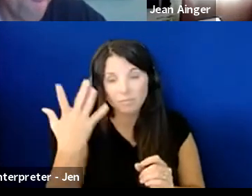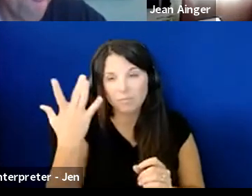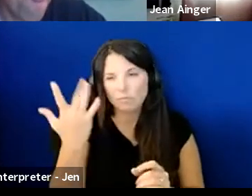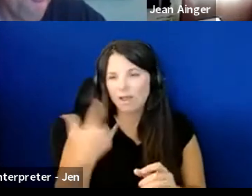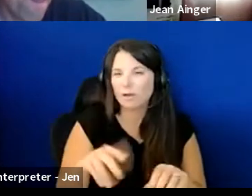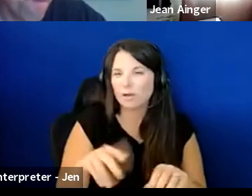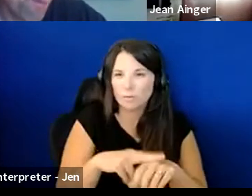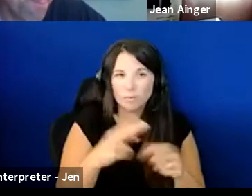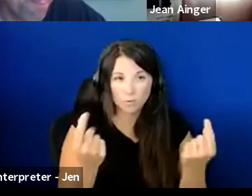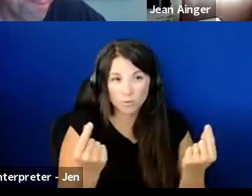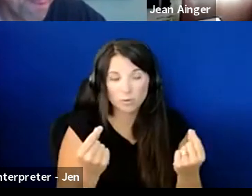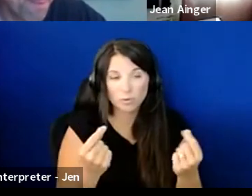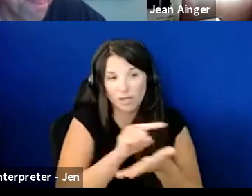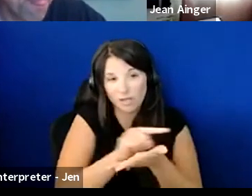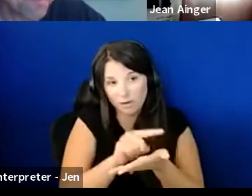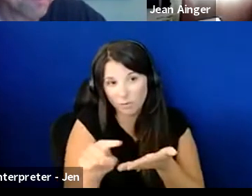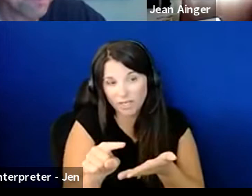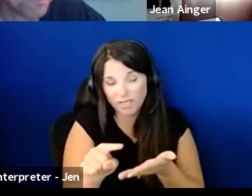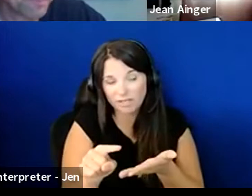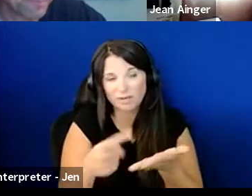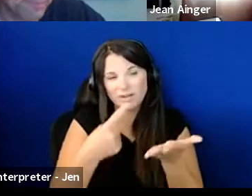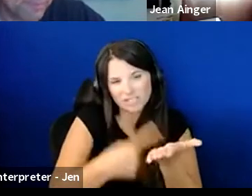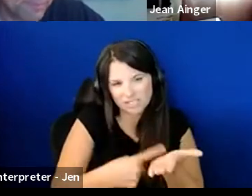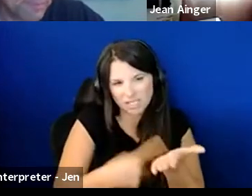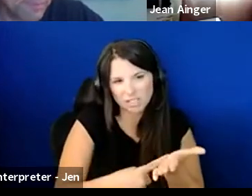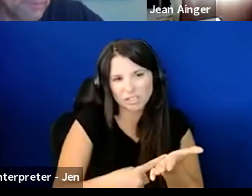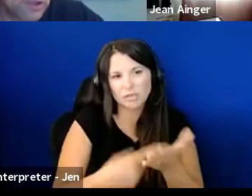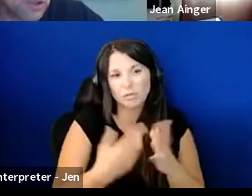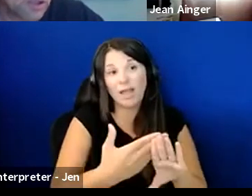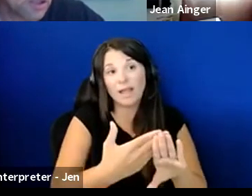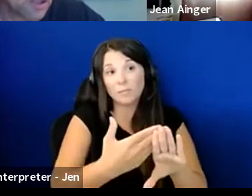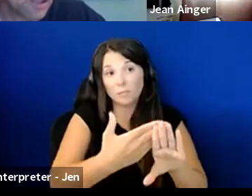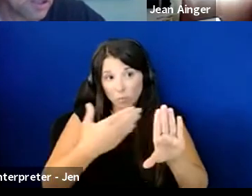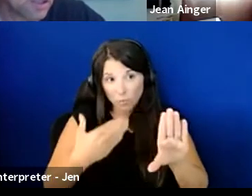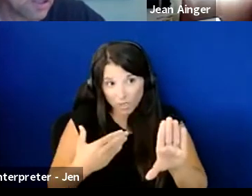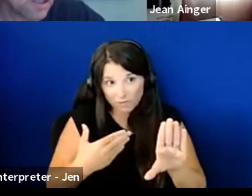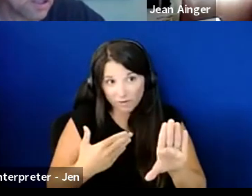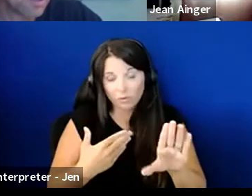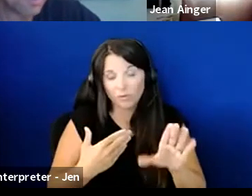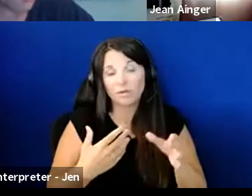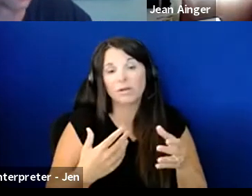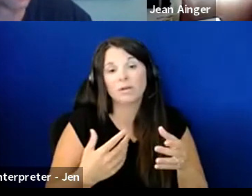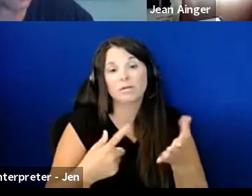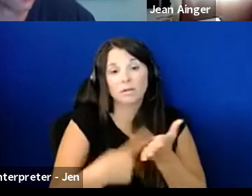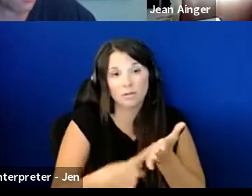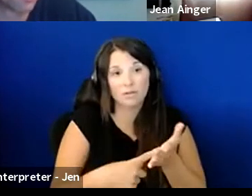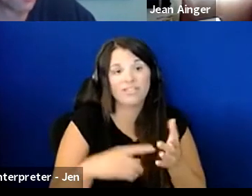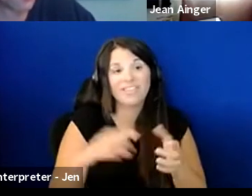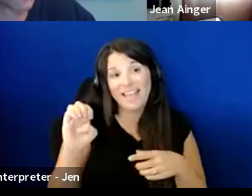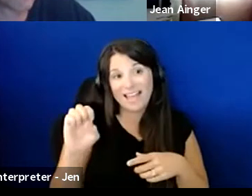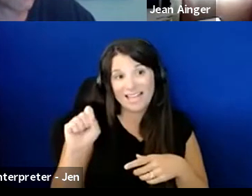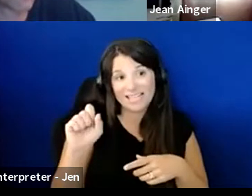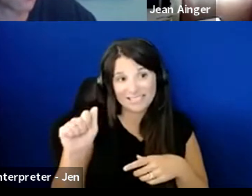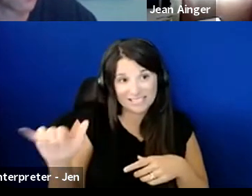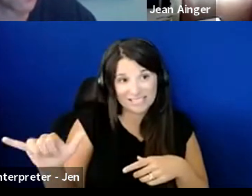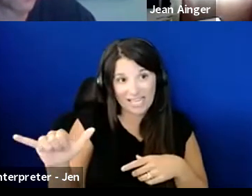I preview something I'm going to ask them as part of an essay. I teach history, and so I have essay questions on